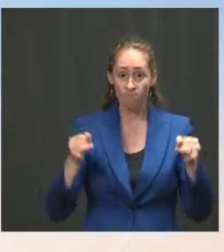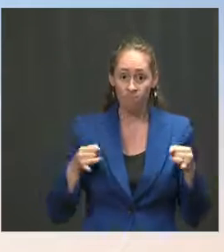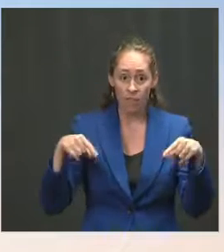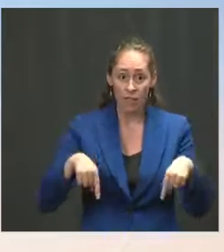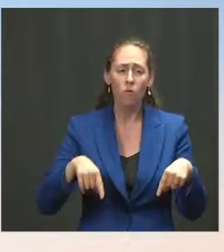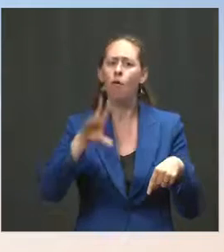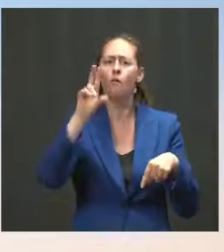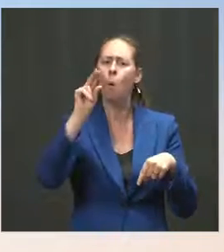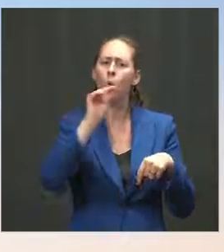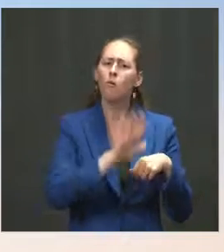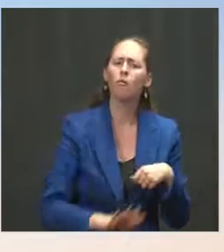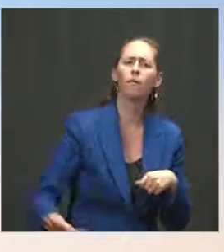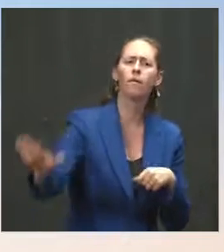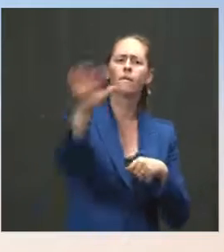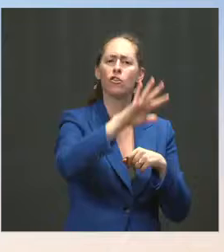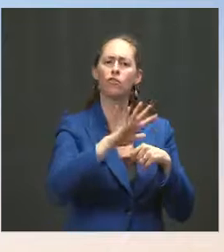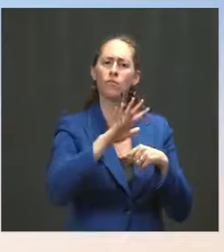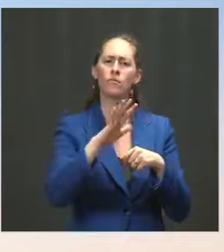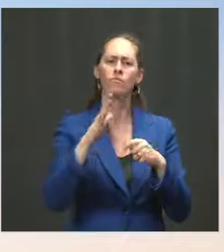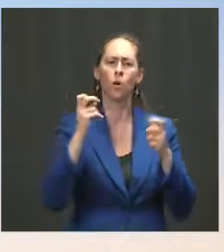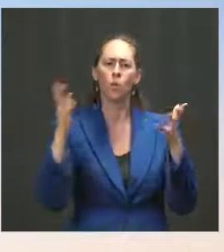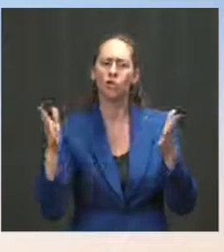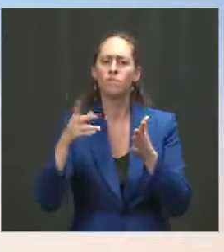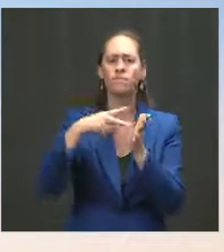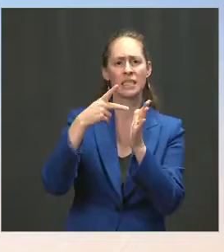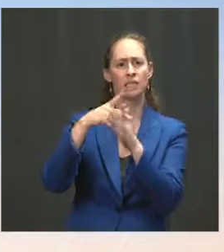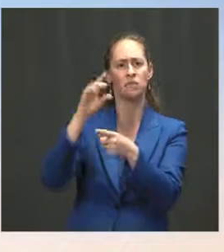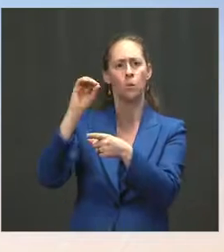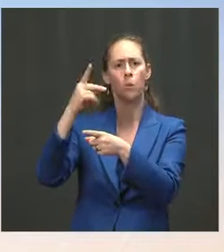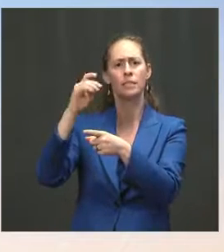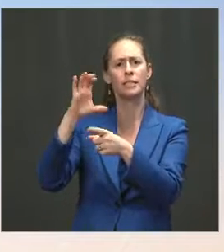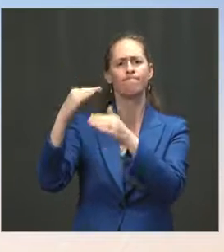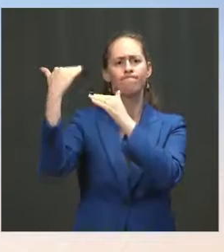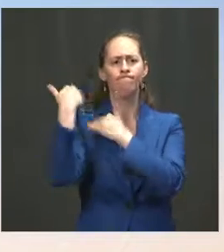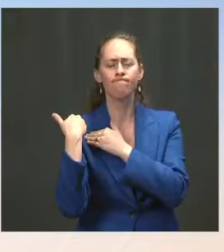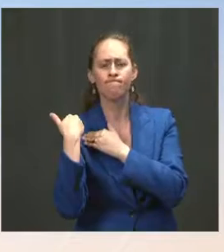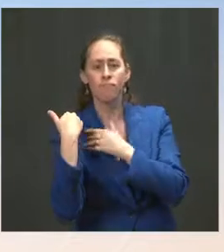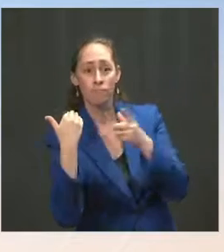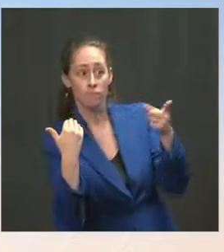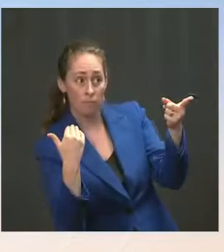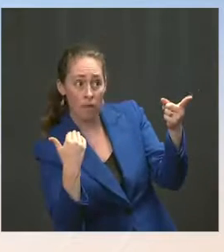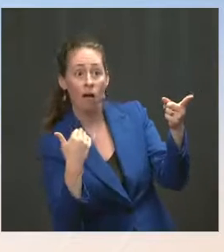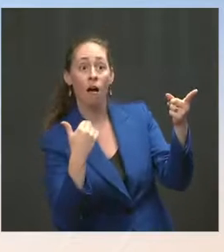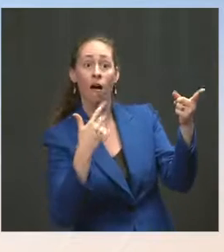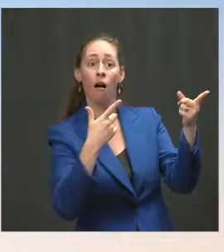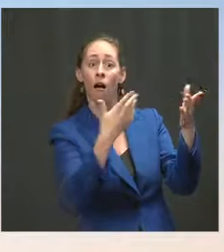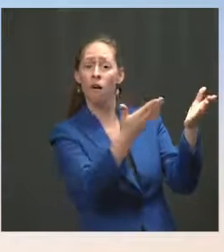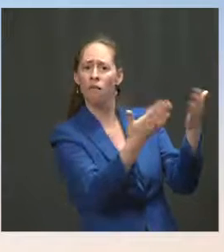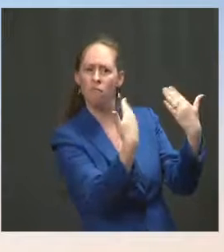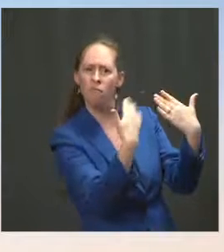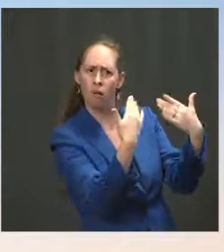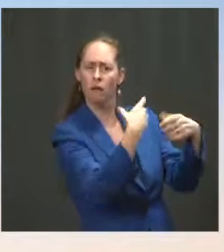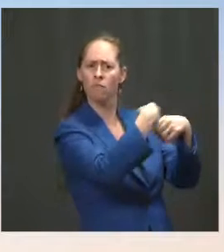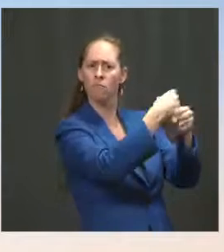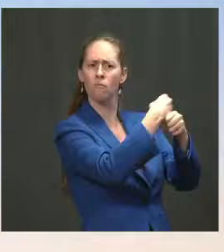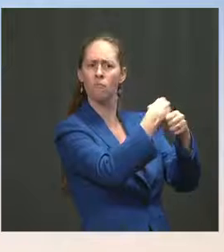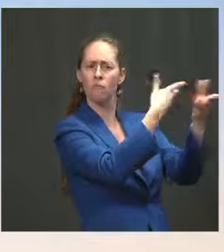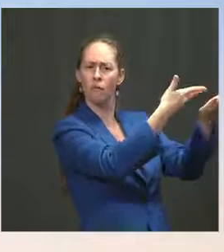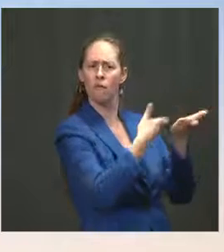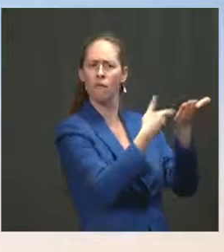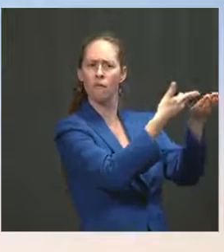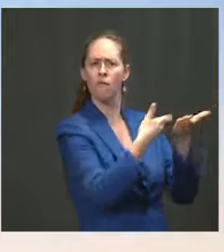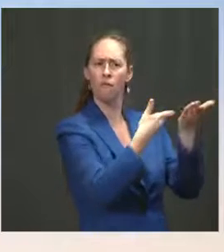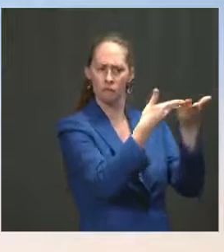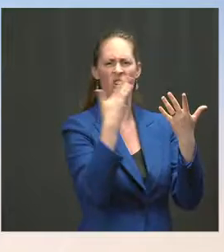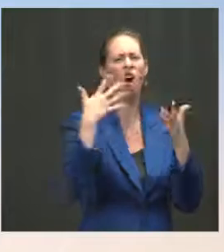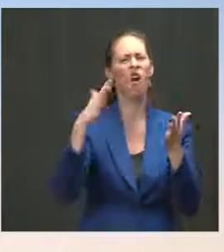this closely, to take steps, or OPEC countries to take steps to increase supply back several weeks ago, we believe this needs